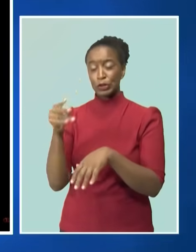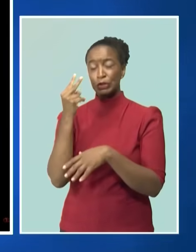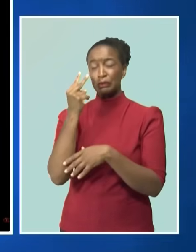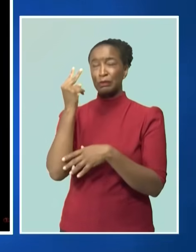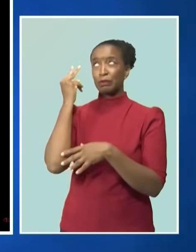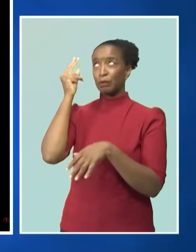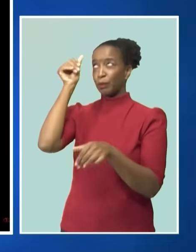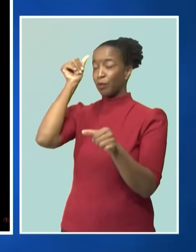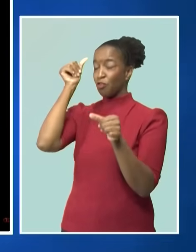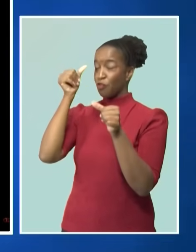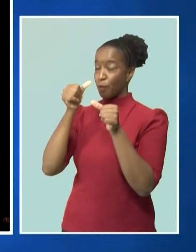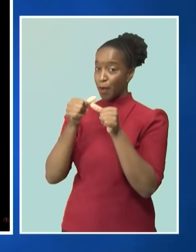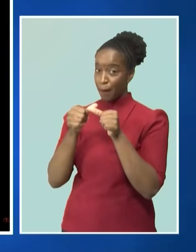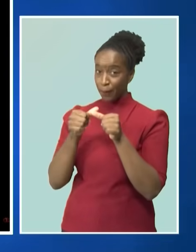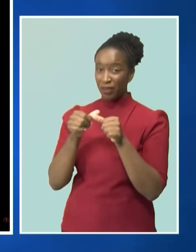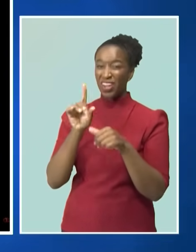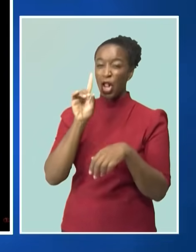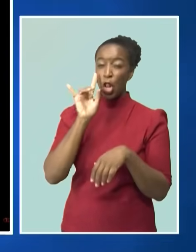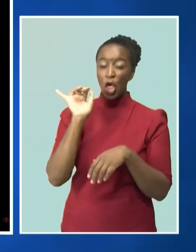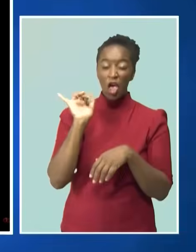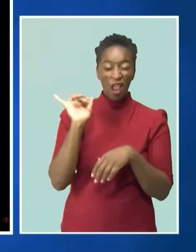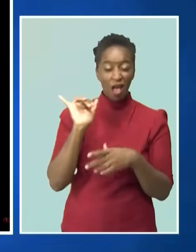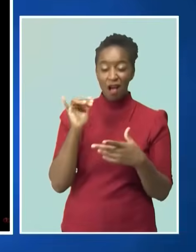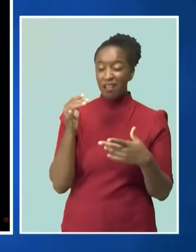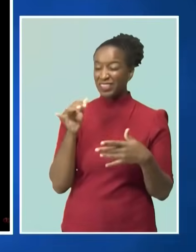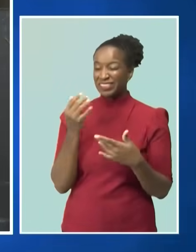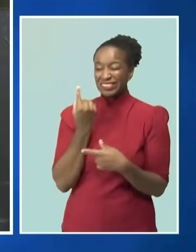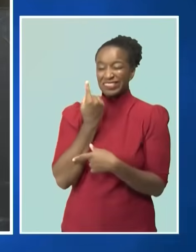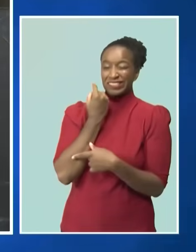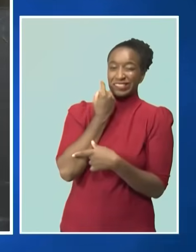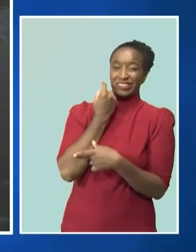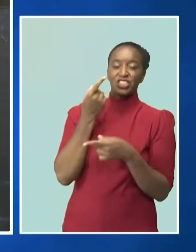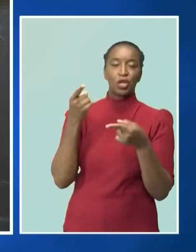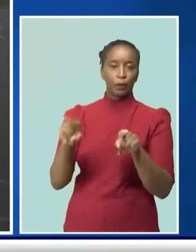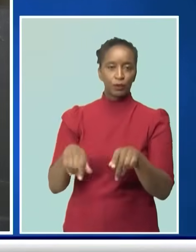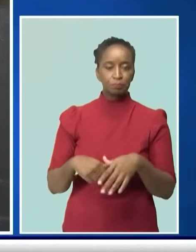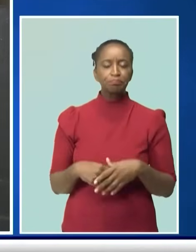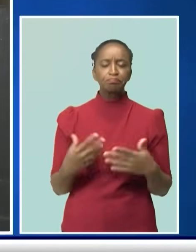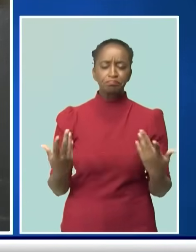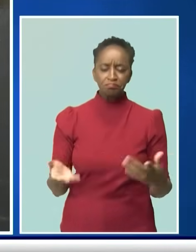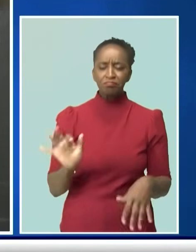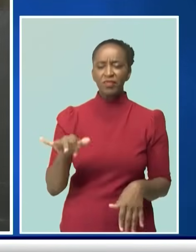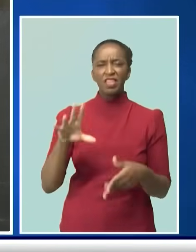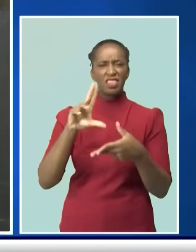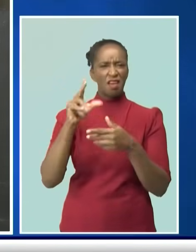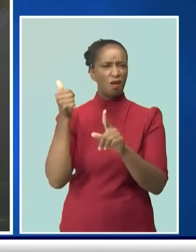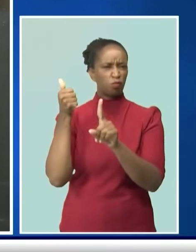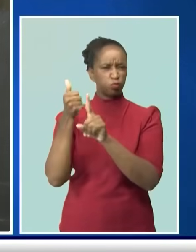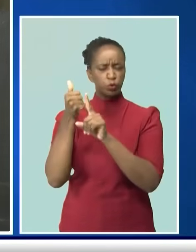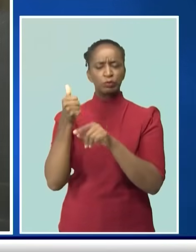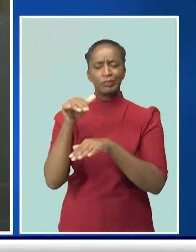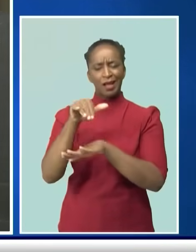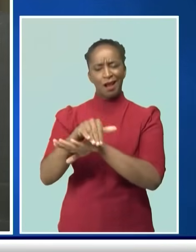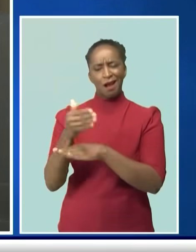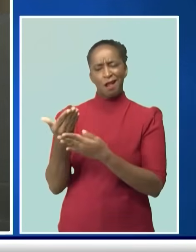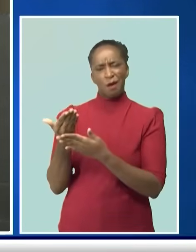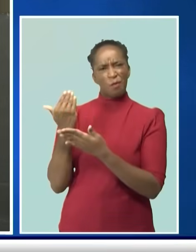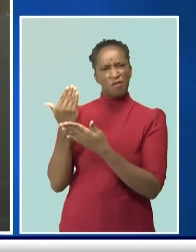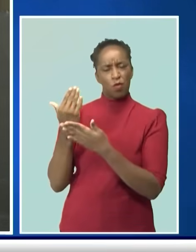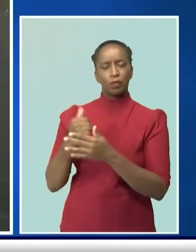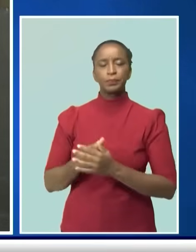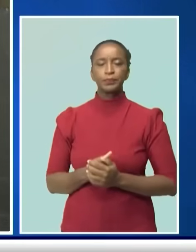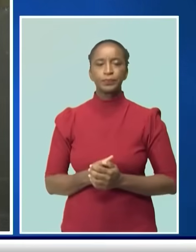life-changing event as though it happened just yesterday. The night before Jeanette, there was a prize fight